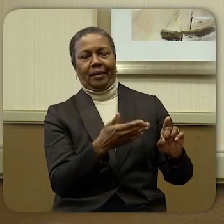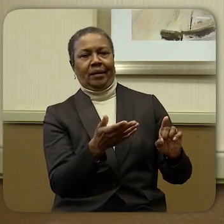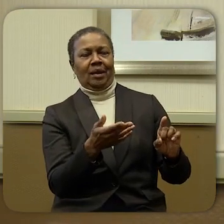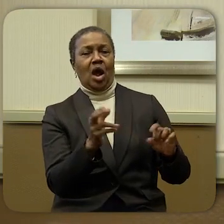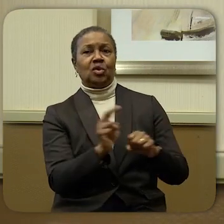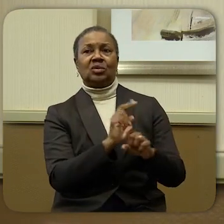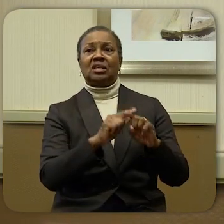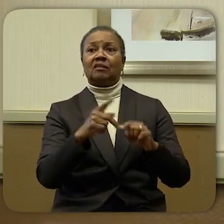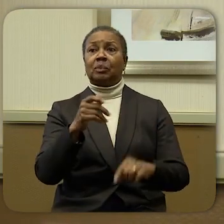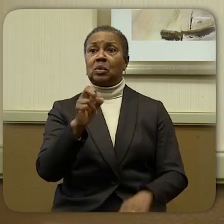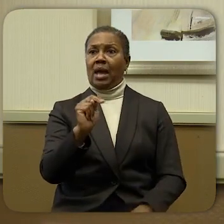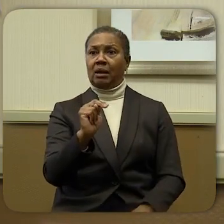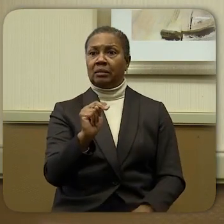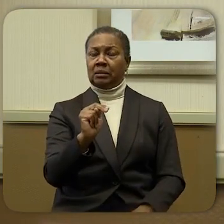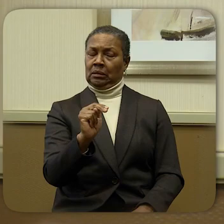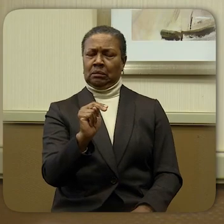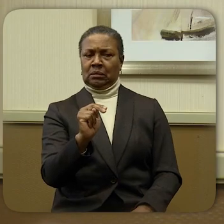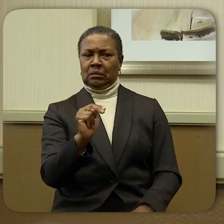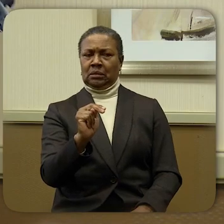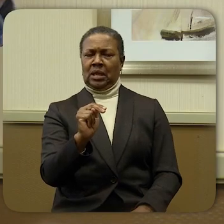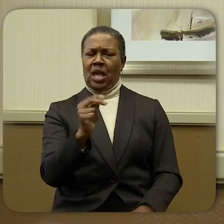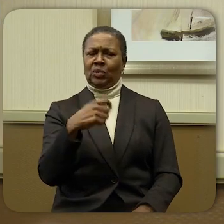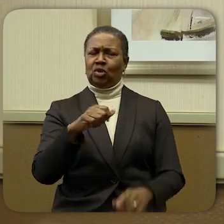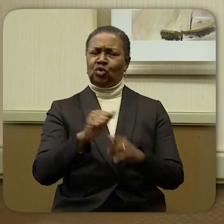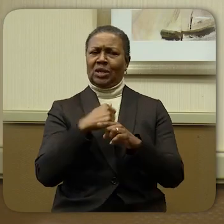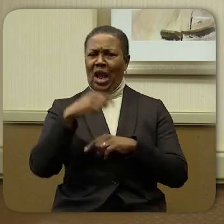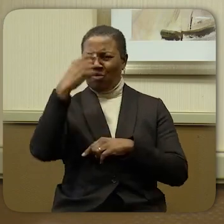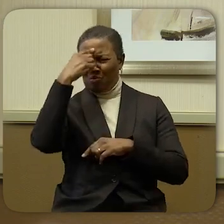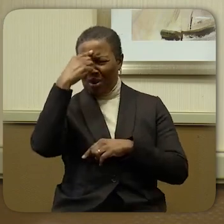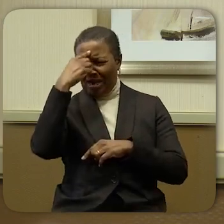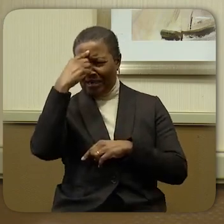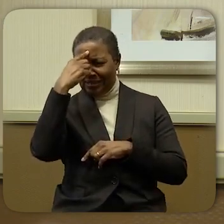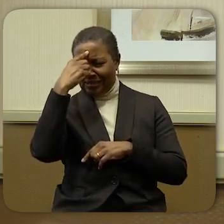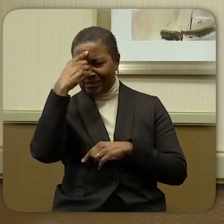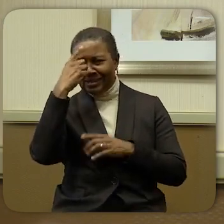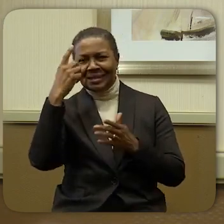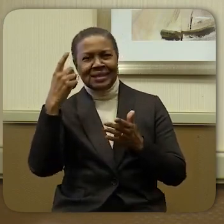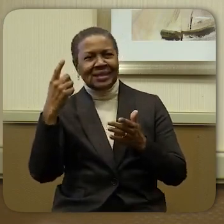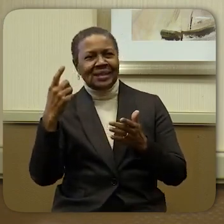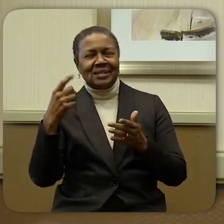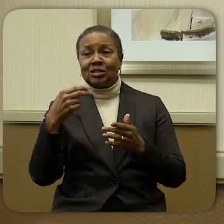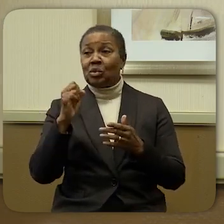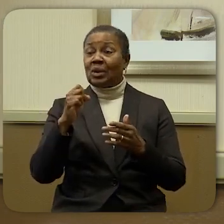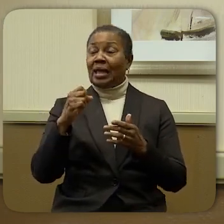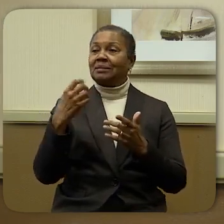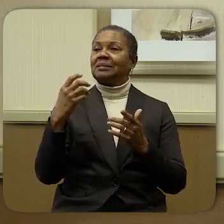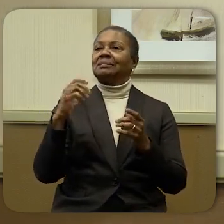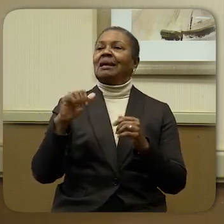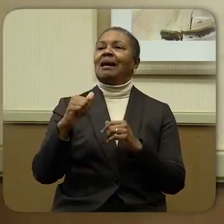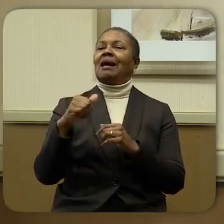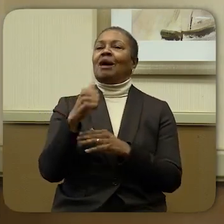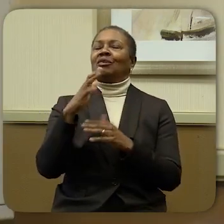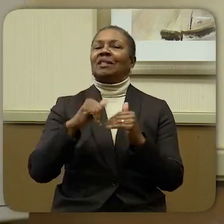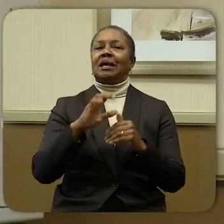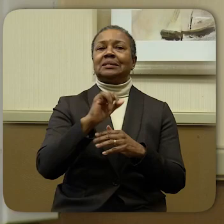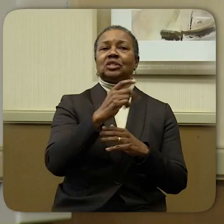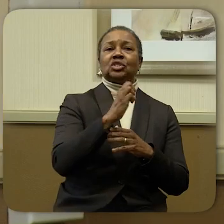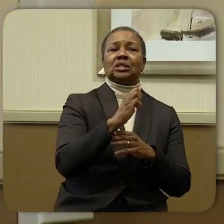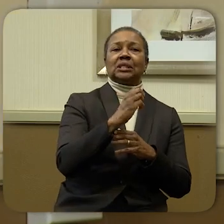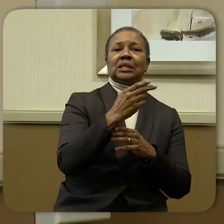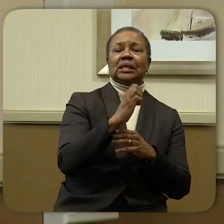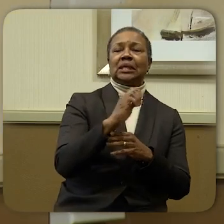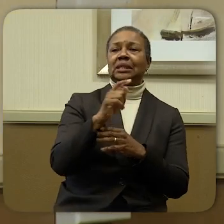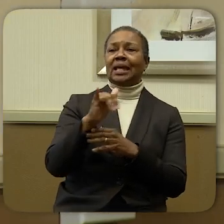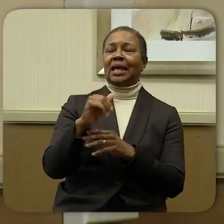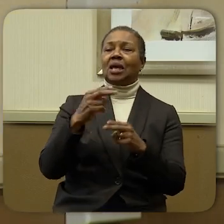are using a different pronoun, and we just need to train our brains. So sometimes I use that. There's pronouns outside of she, he, and they